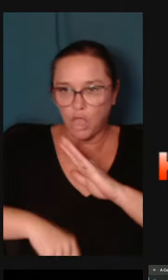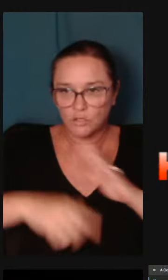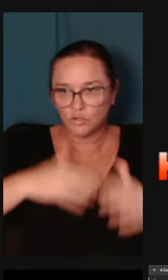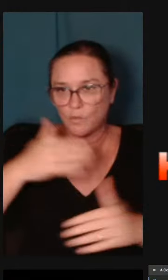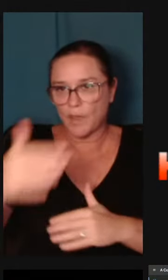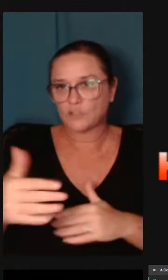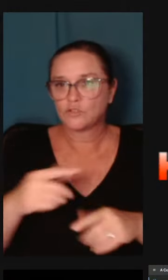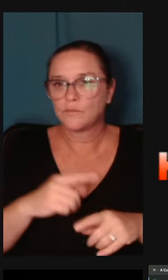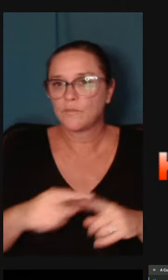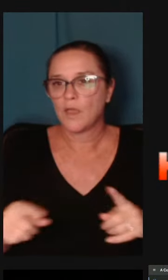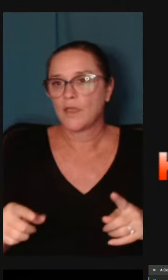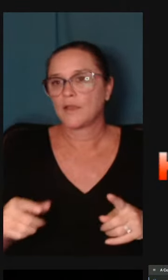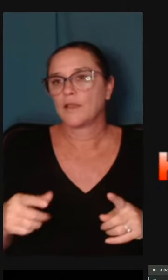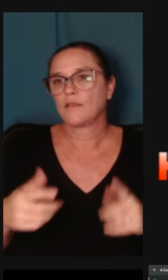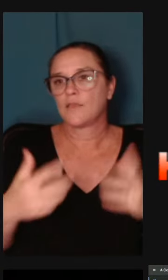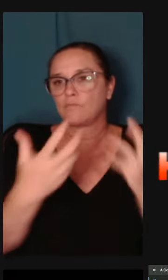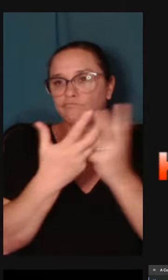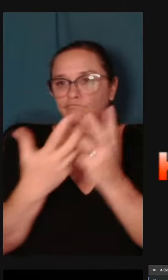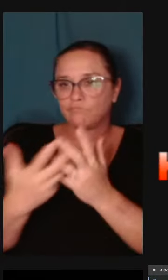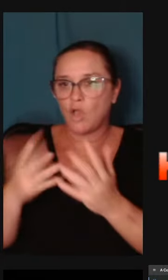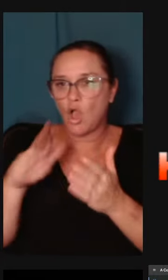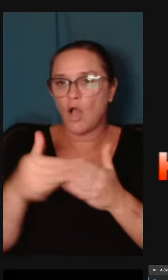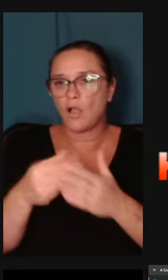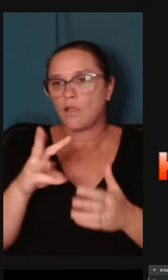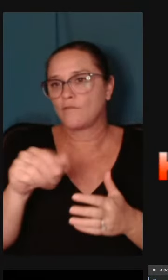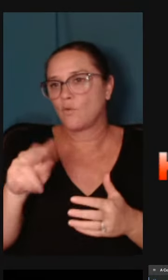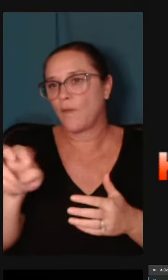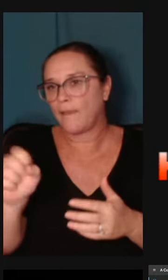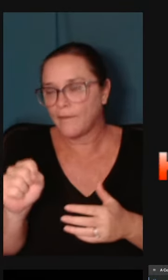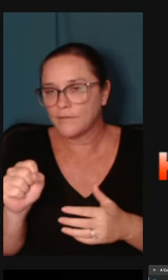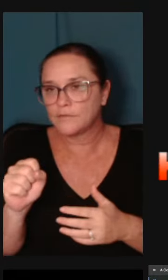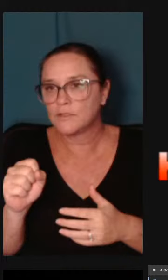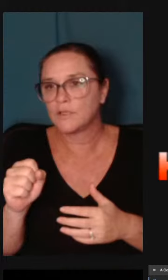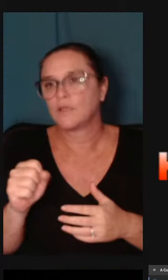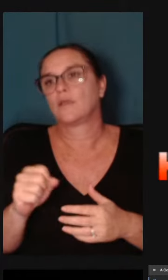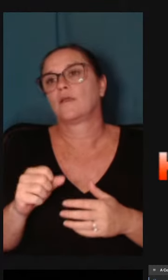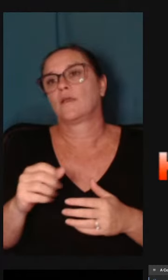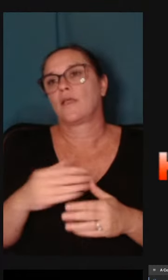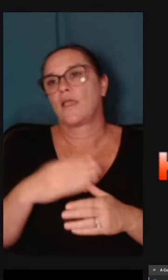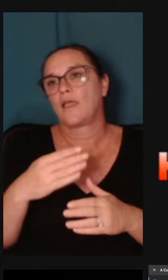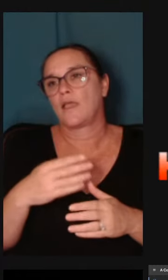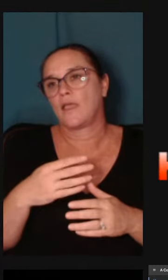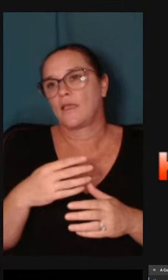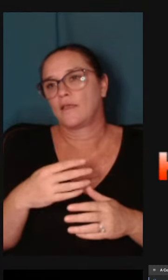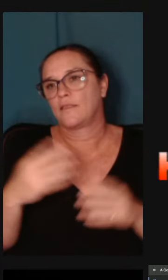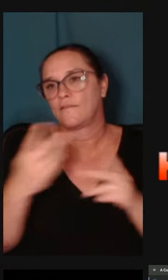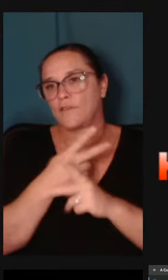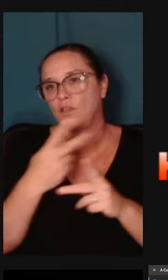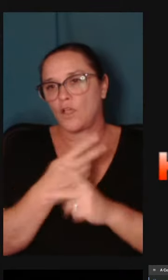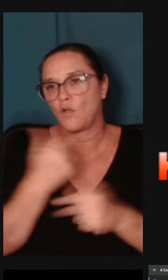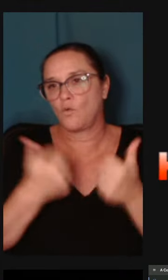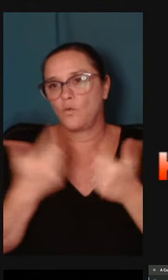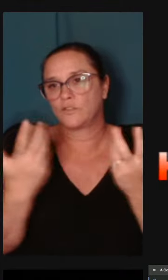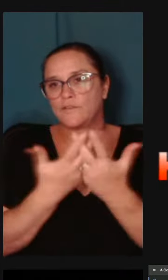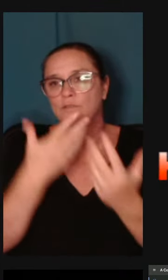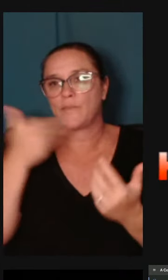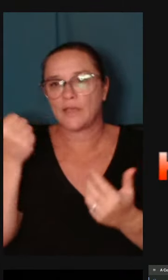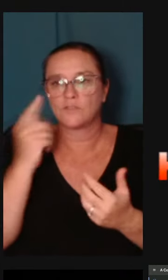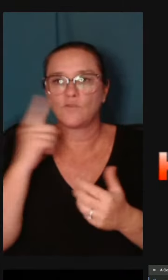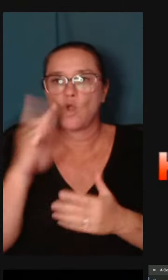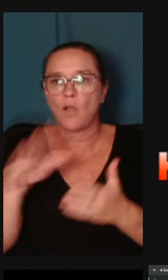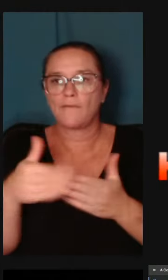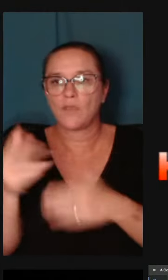the waves, and it ends up being the compound that fits best to the observations there.